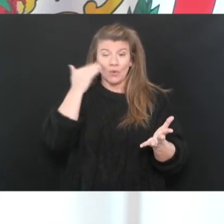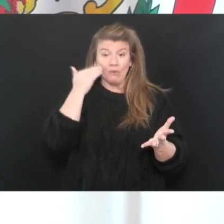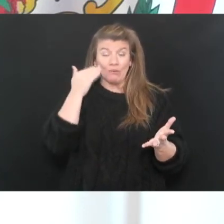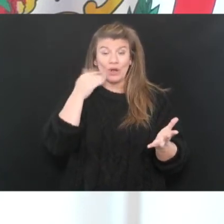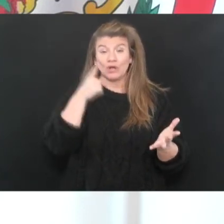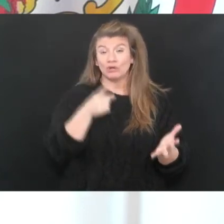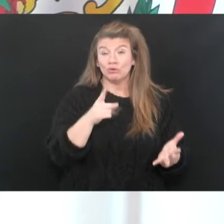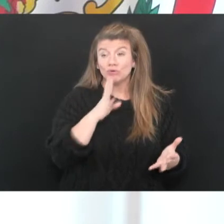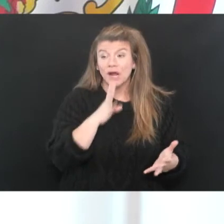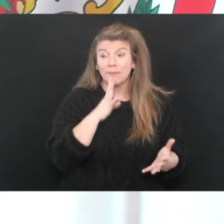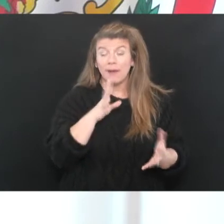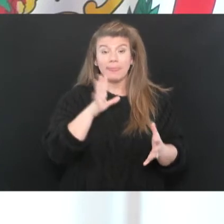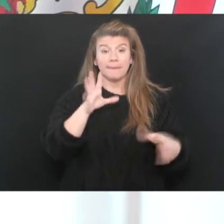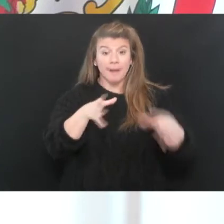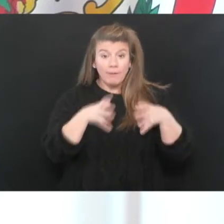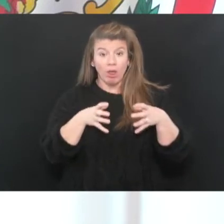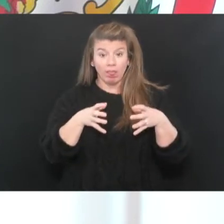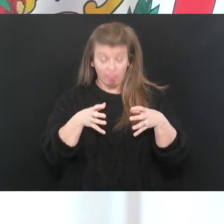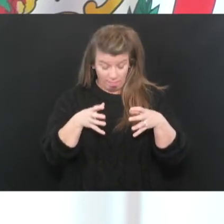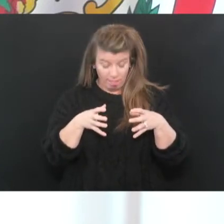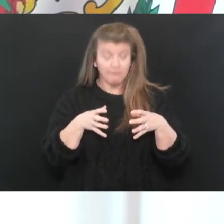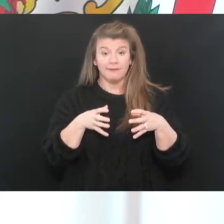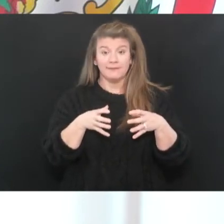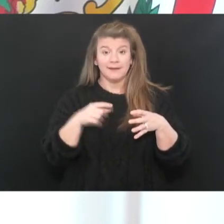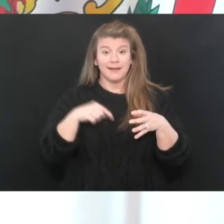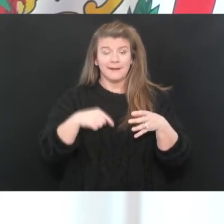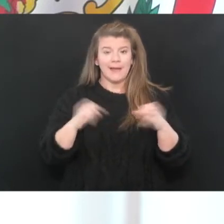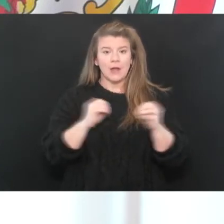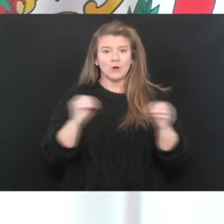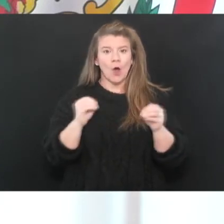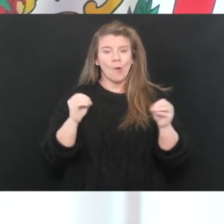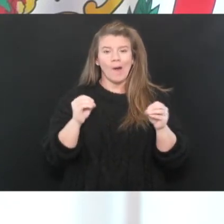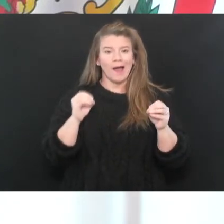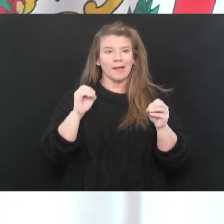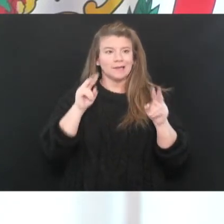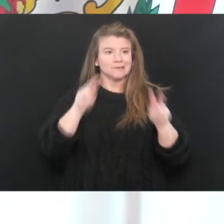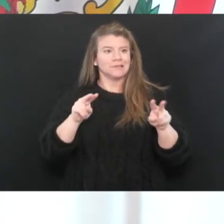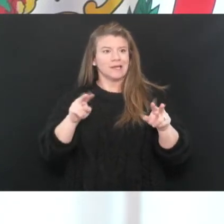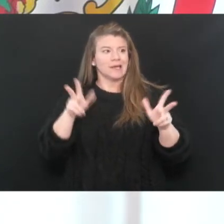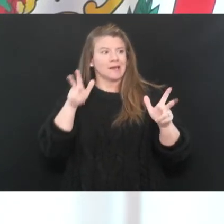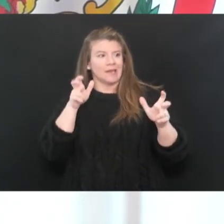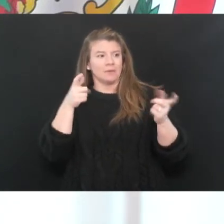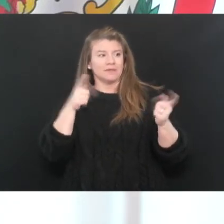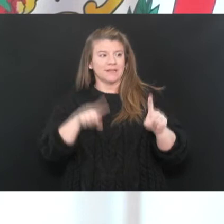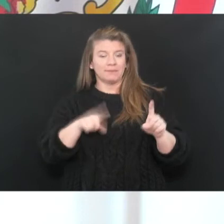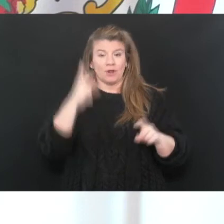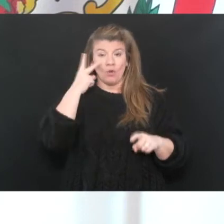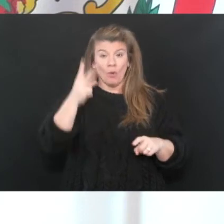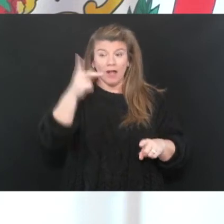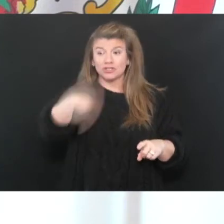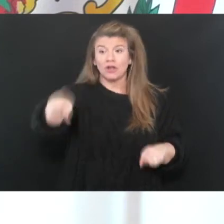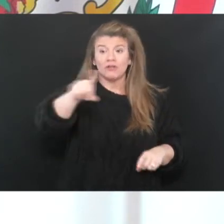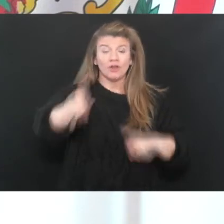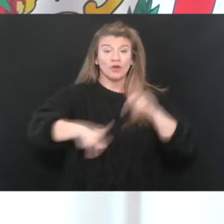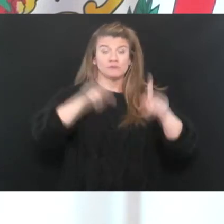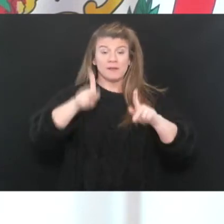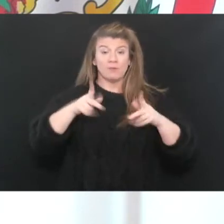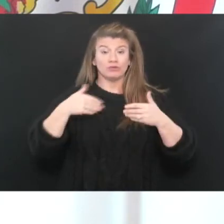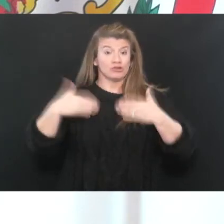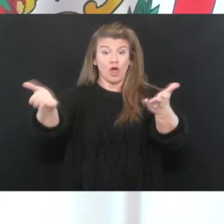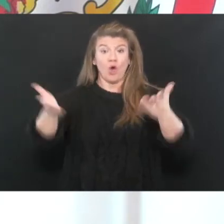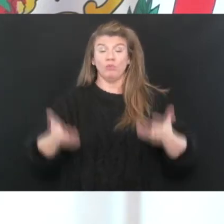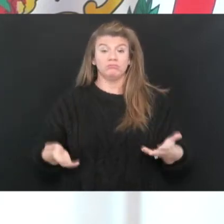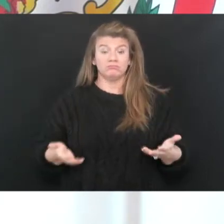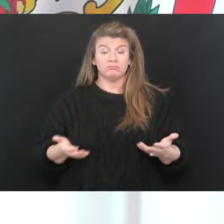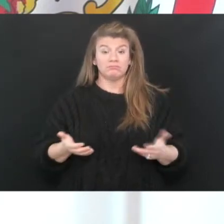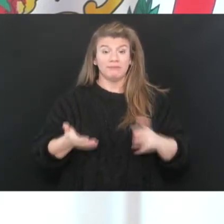in a bubble and nobody can hear, and watching people just walk off the cliff and down they go,